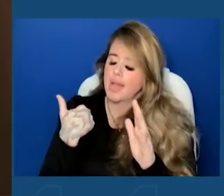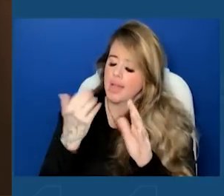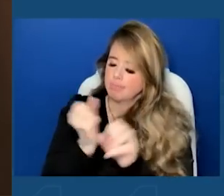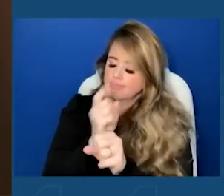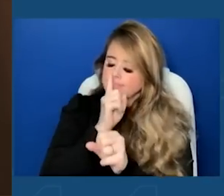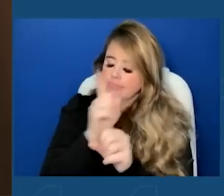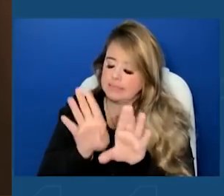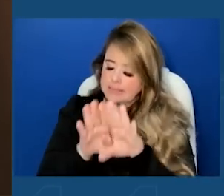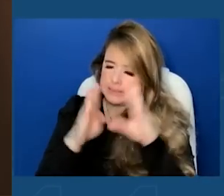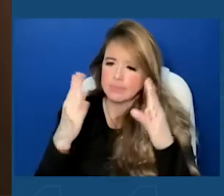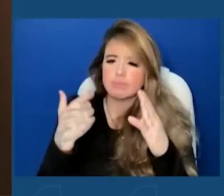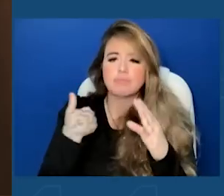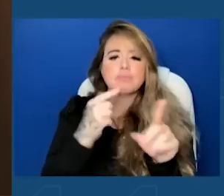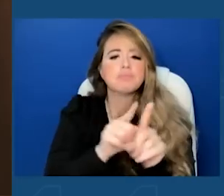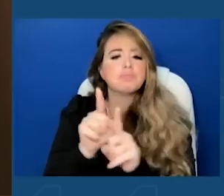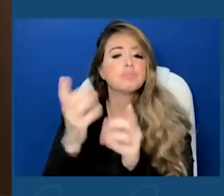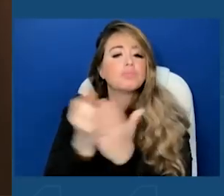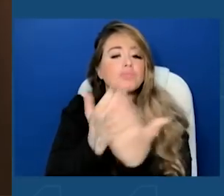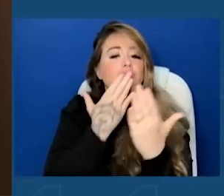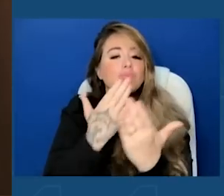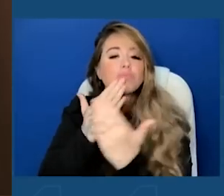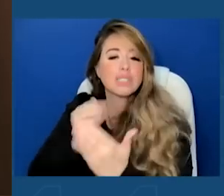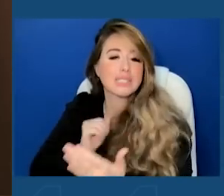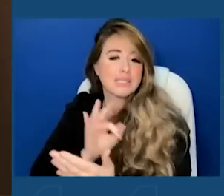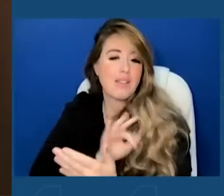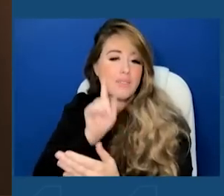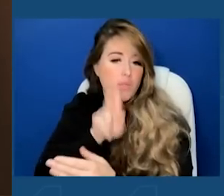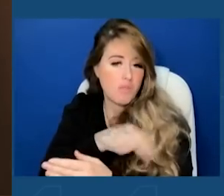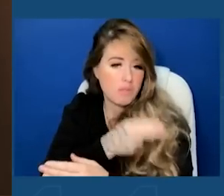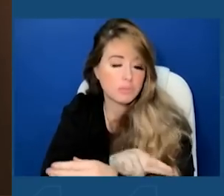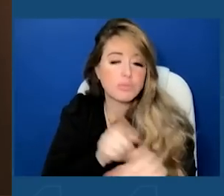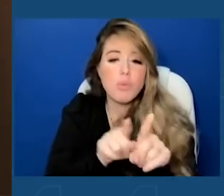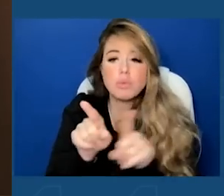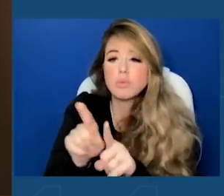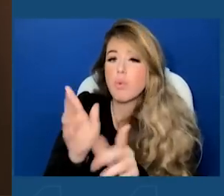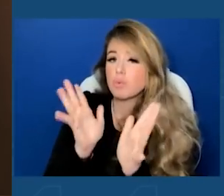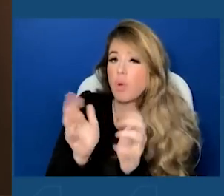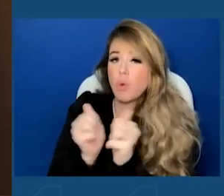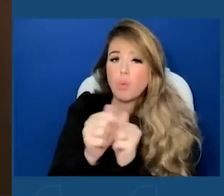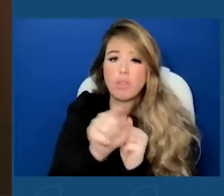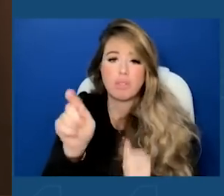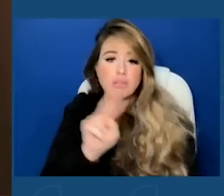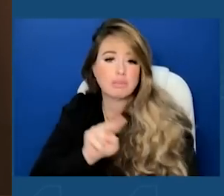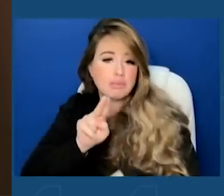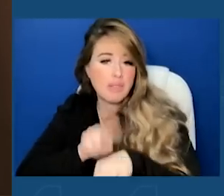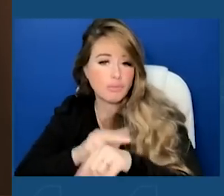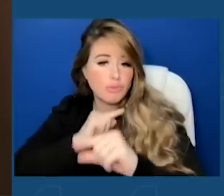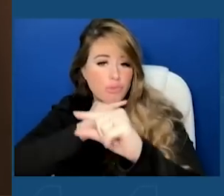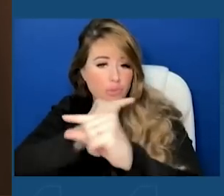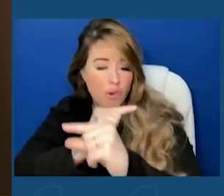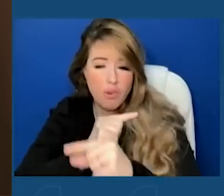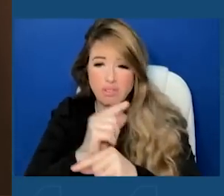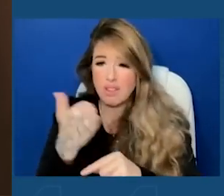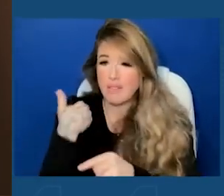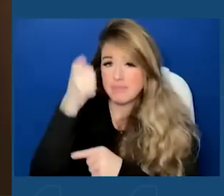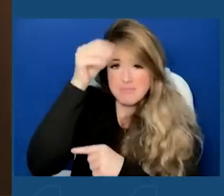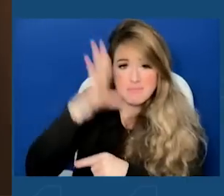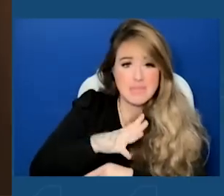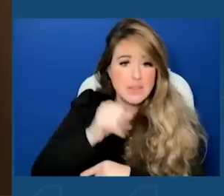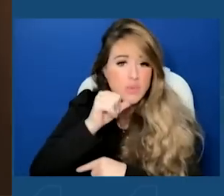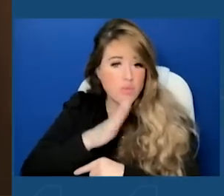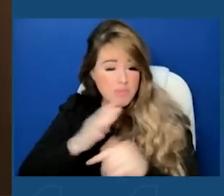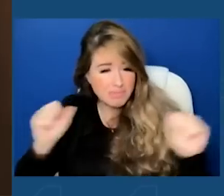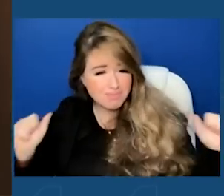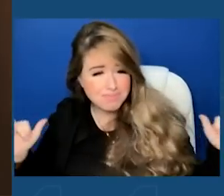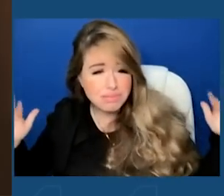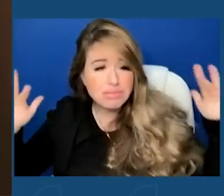Maston Avenue Armory to talk to the men and women of the National Guard who've come in from all over the state, have been deployed there, over